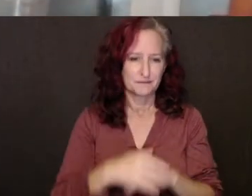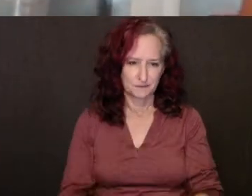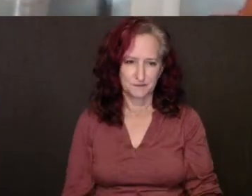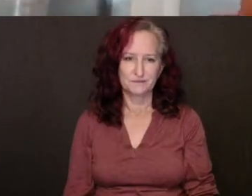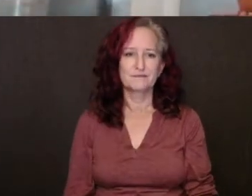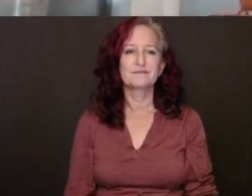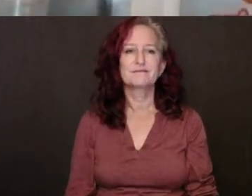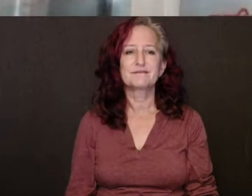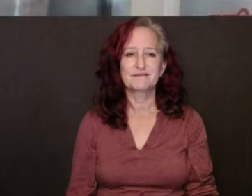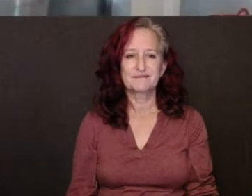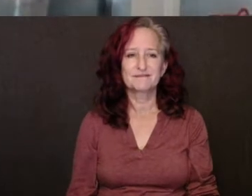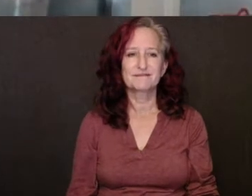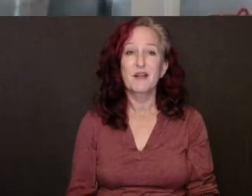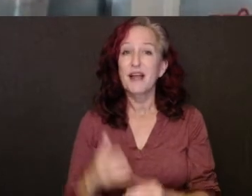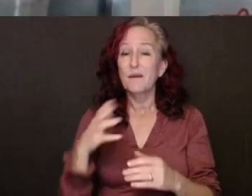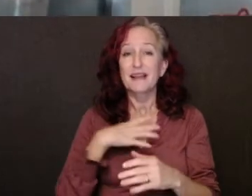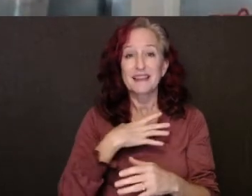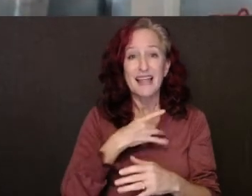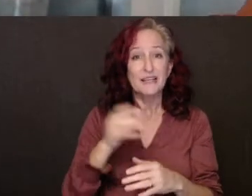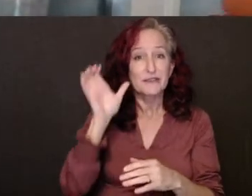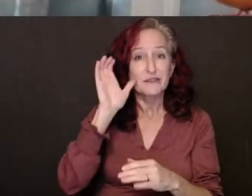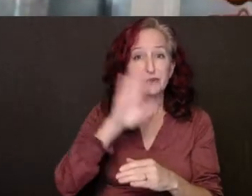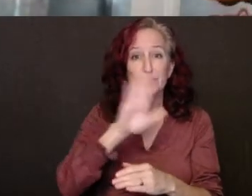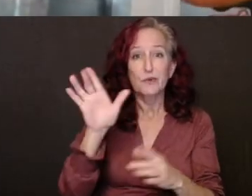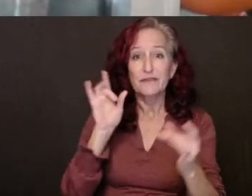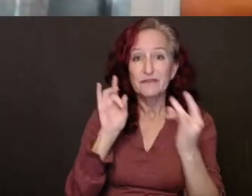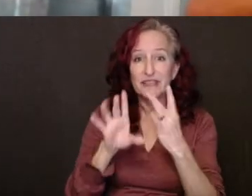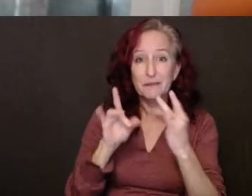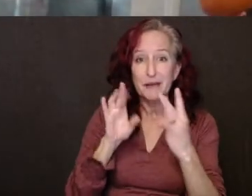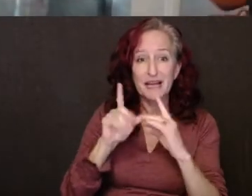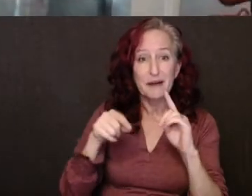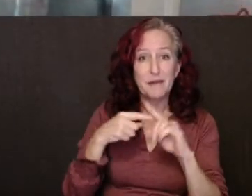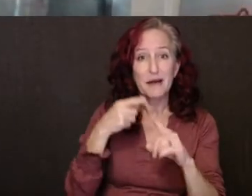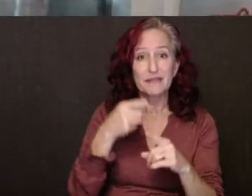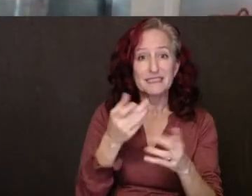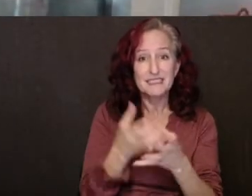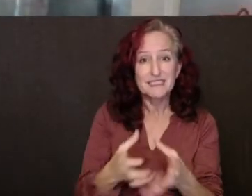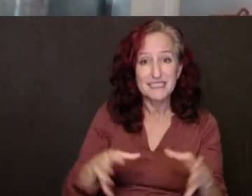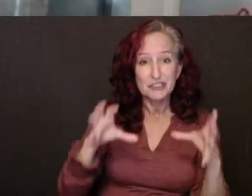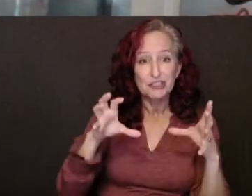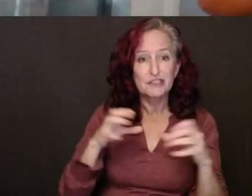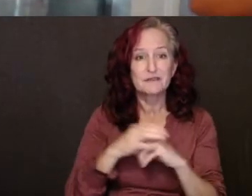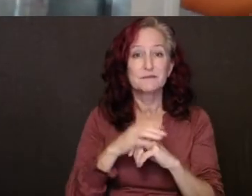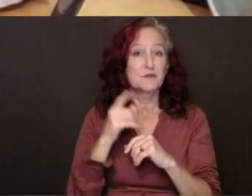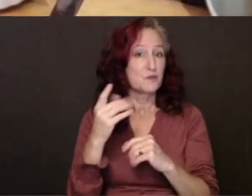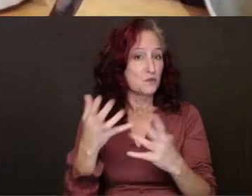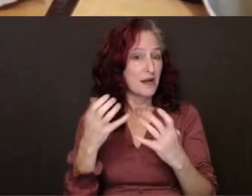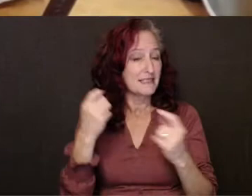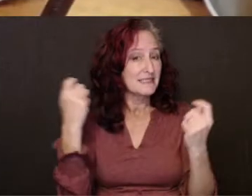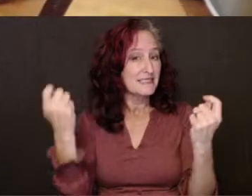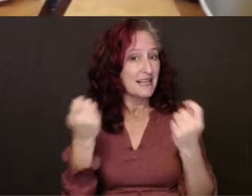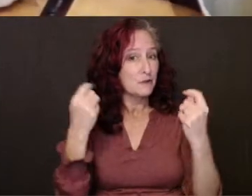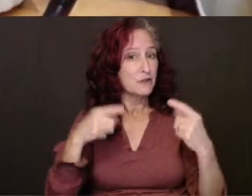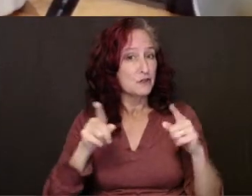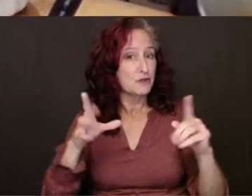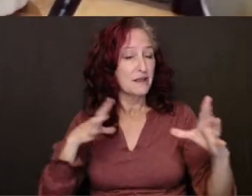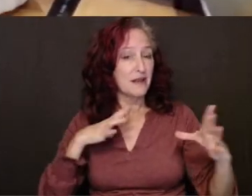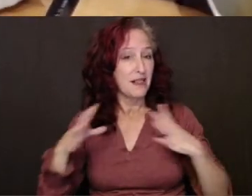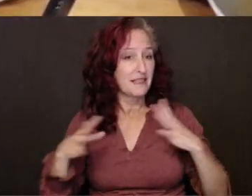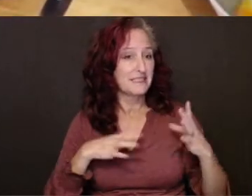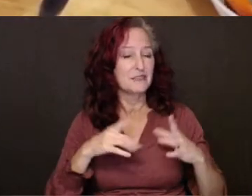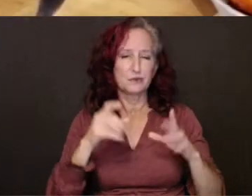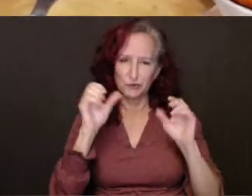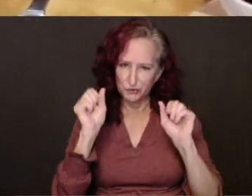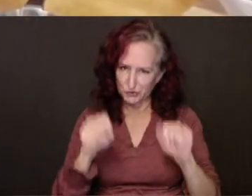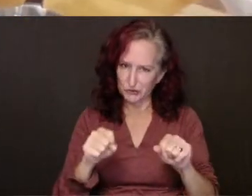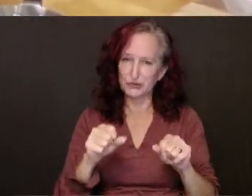good. And you can, I wish you guys can see all these beautiful colors, and I would love for you guys to give me